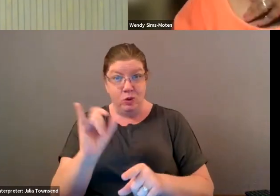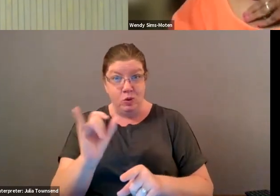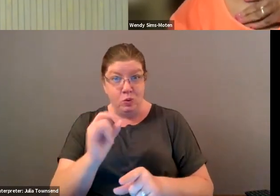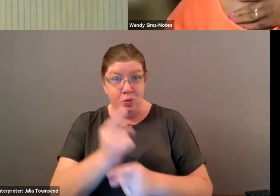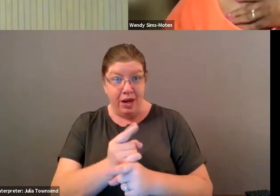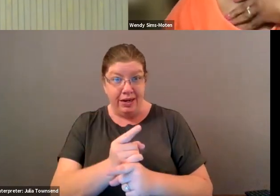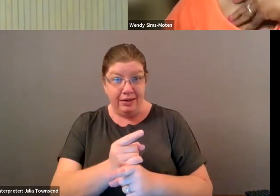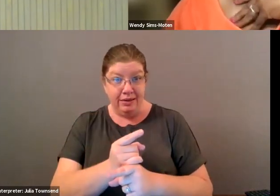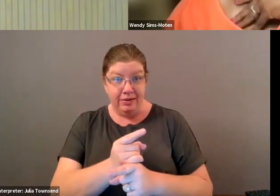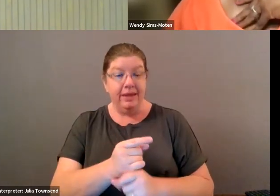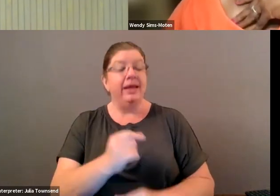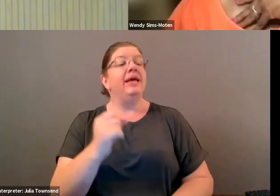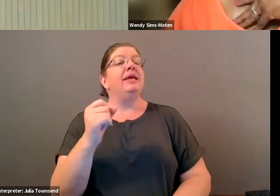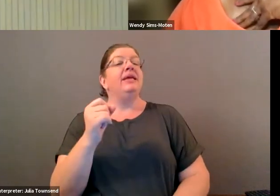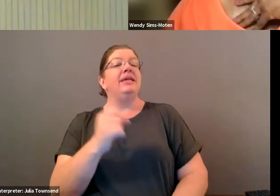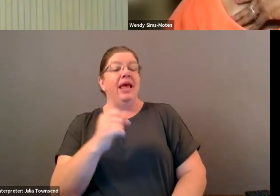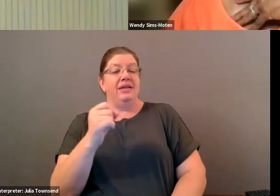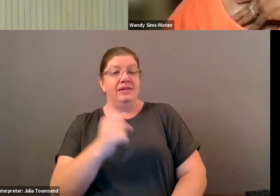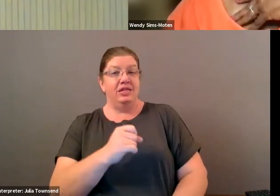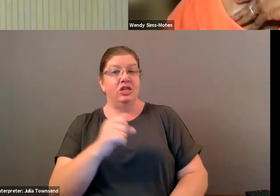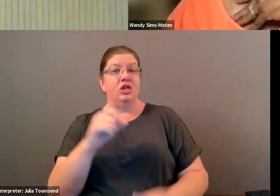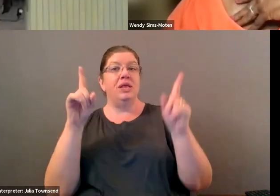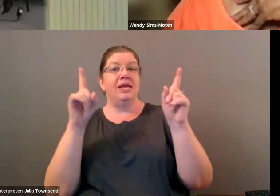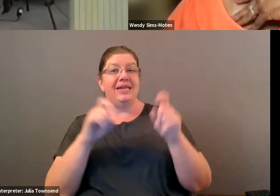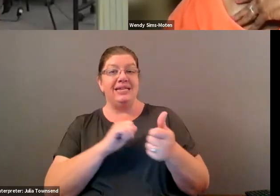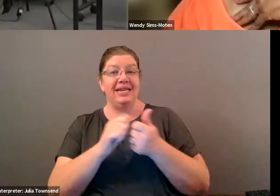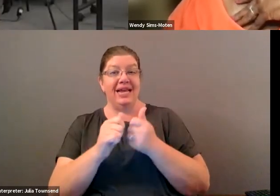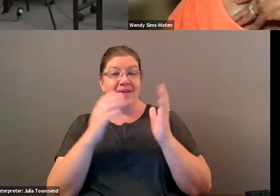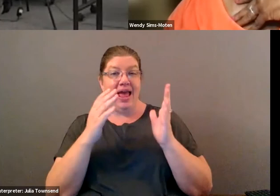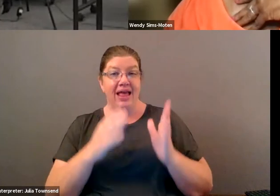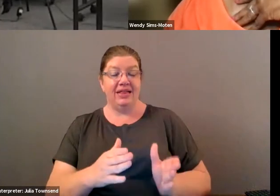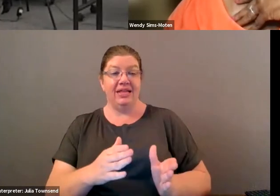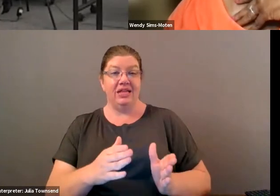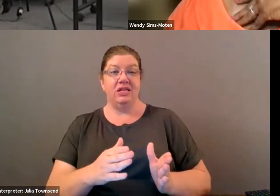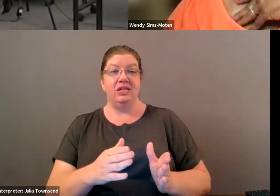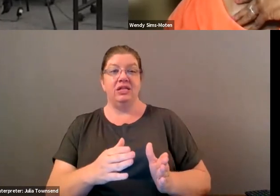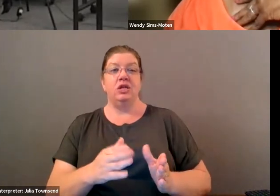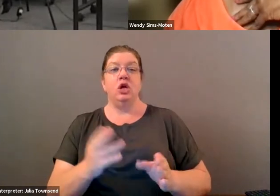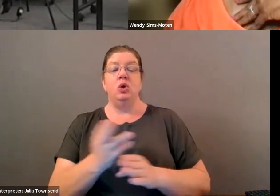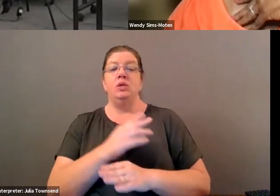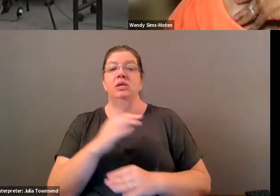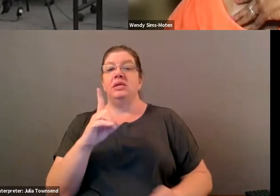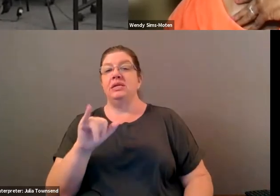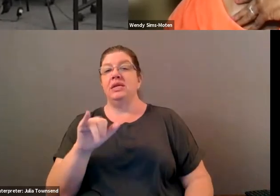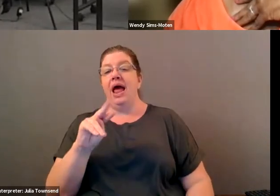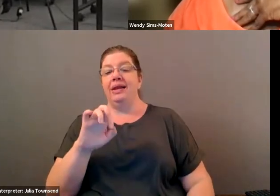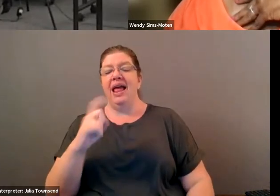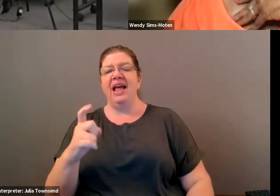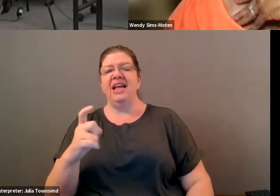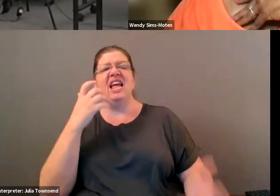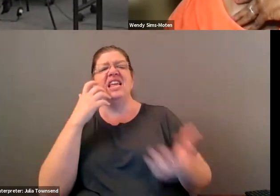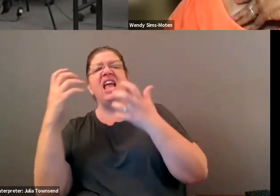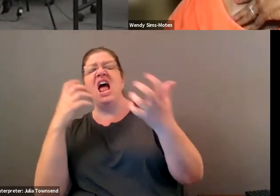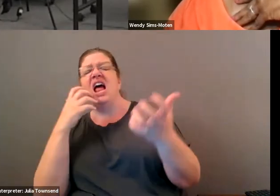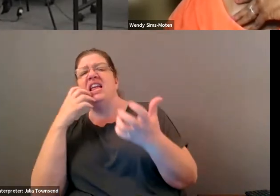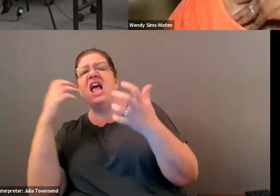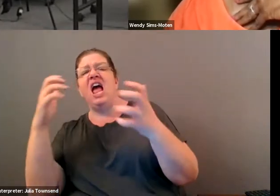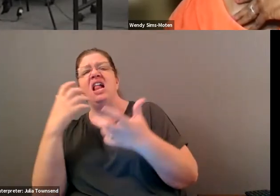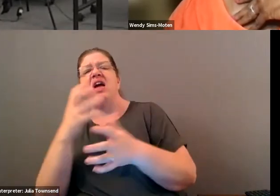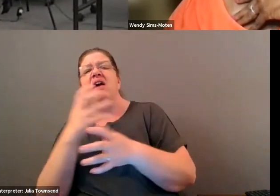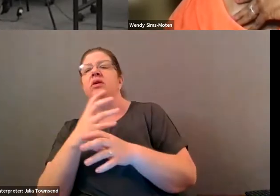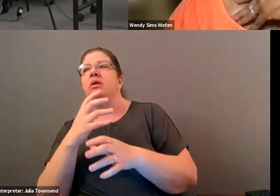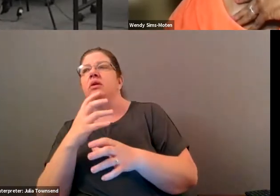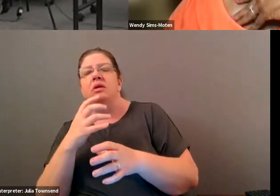Yes. So the testing of athletes with the BINAC intervention.